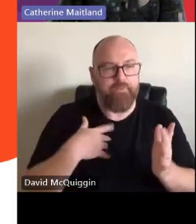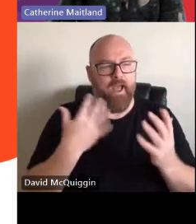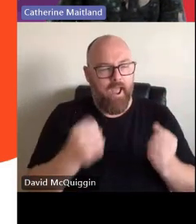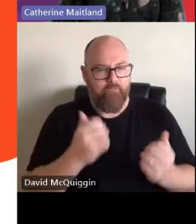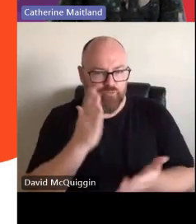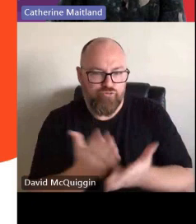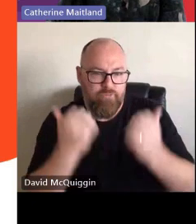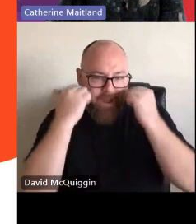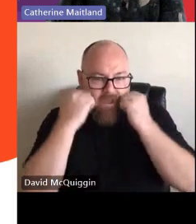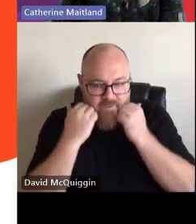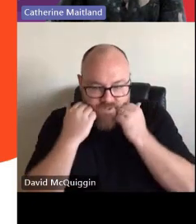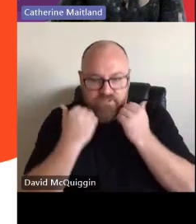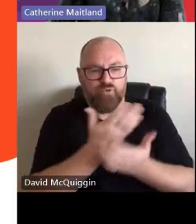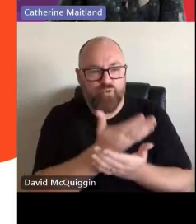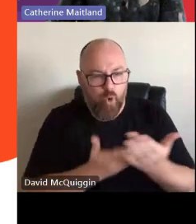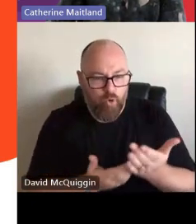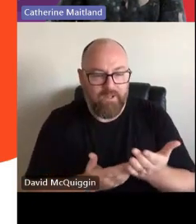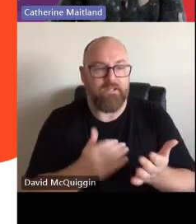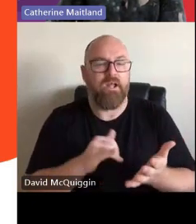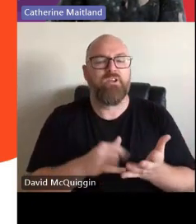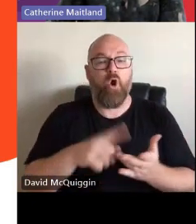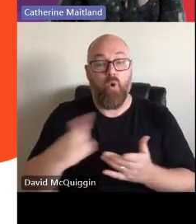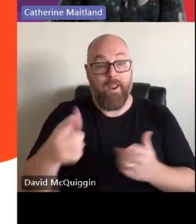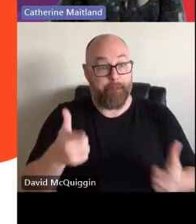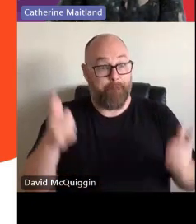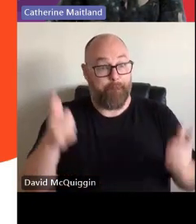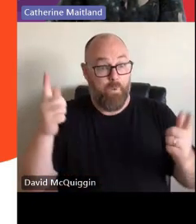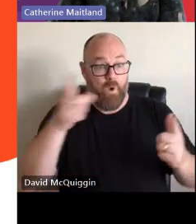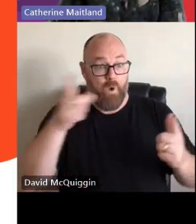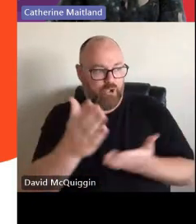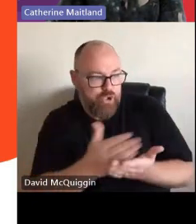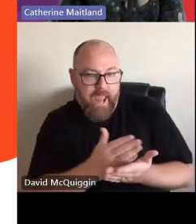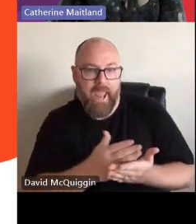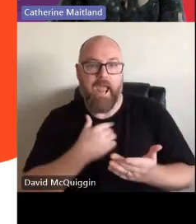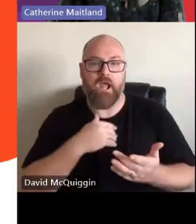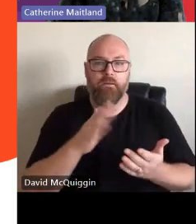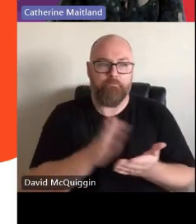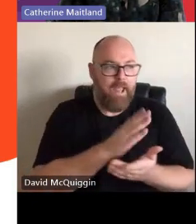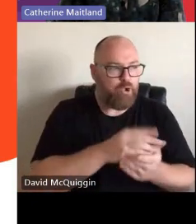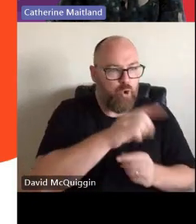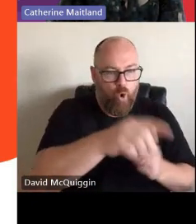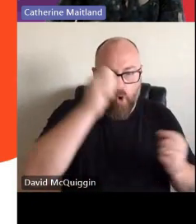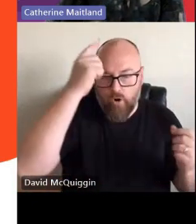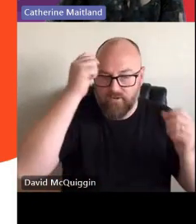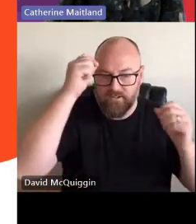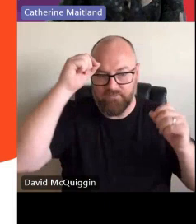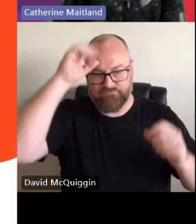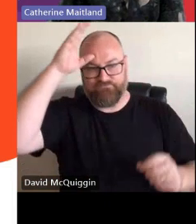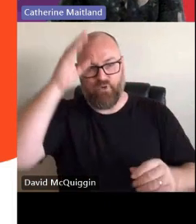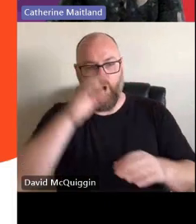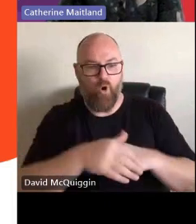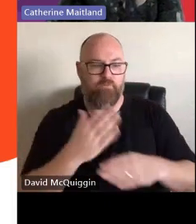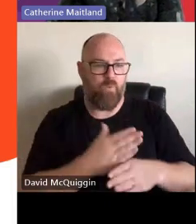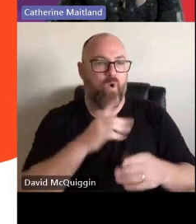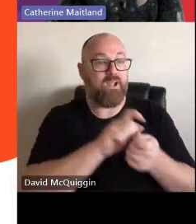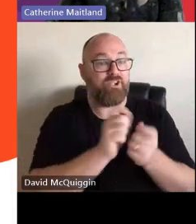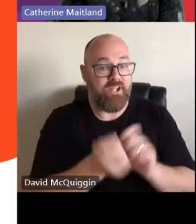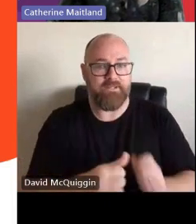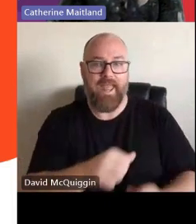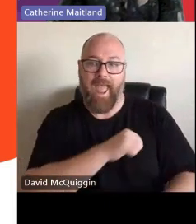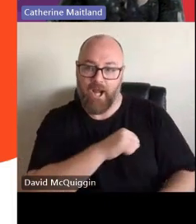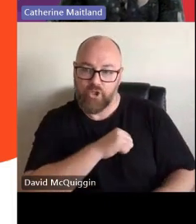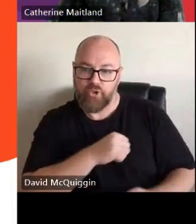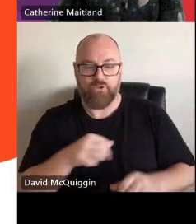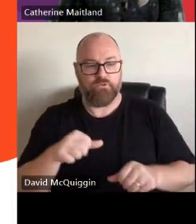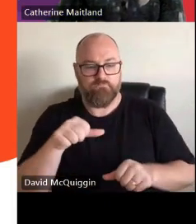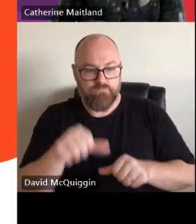employers can share to raise awareness and educate all employees about workplace adjustments, attitudes, process, and being